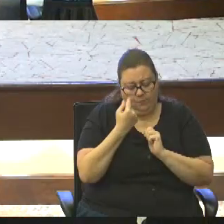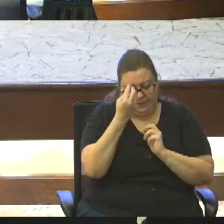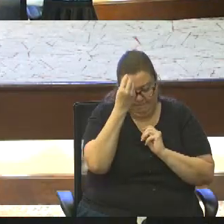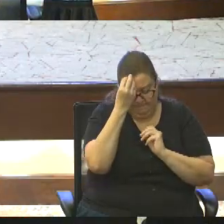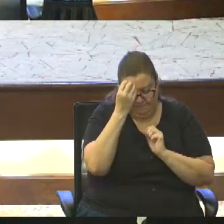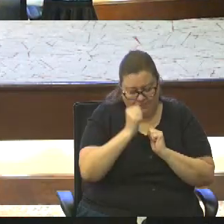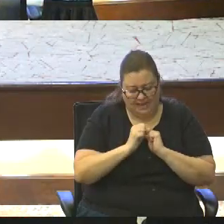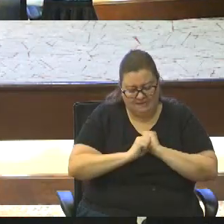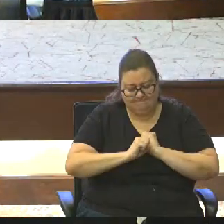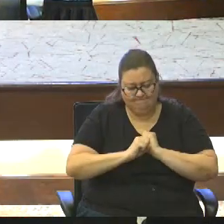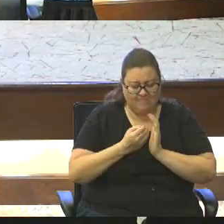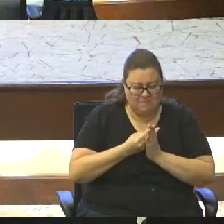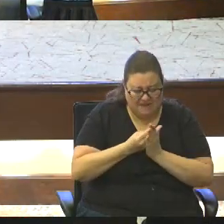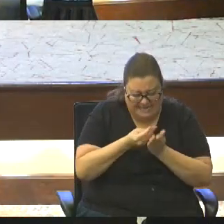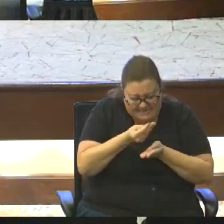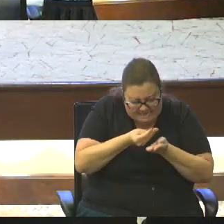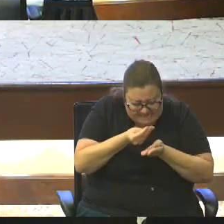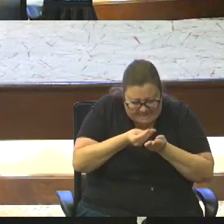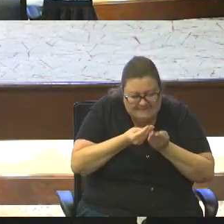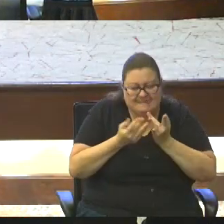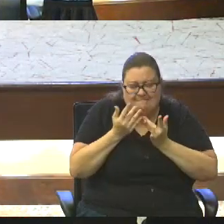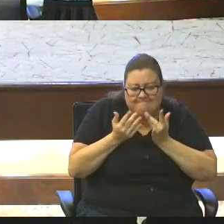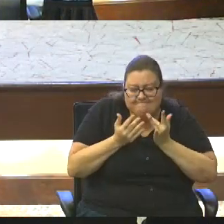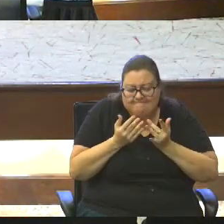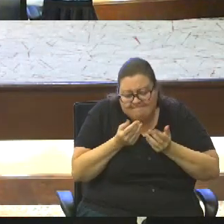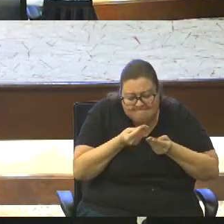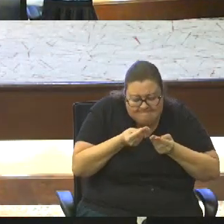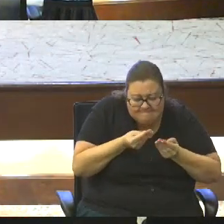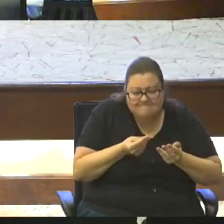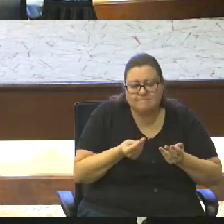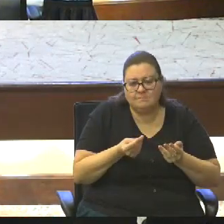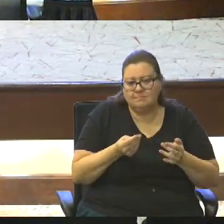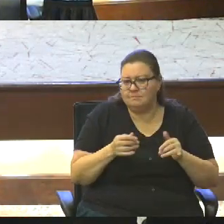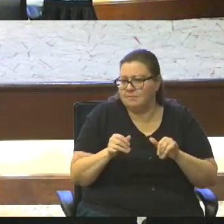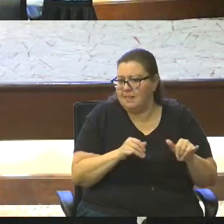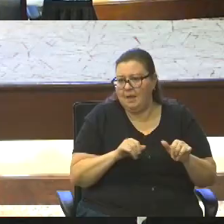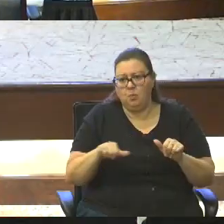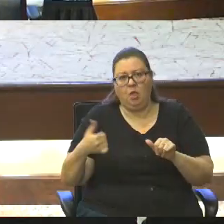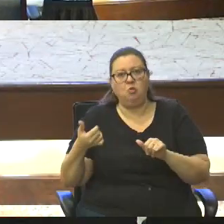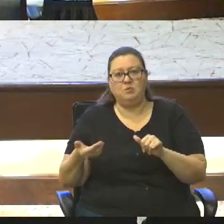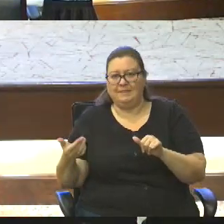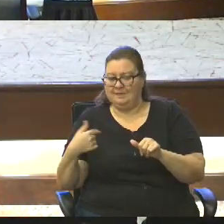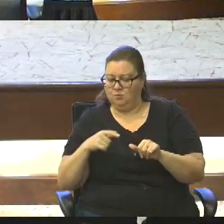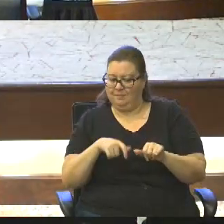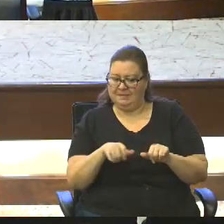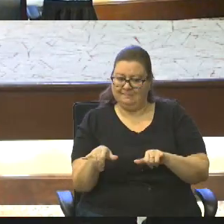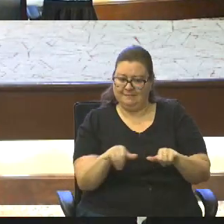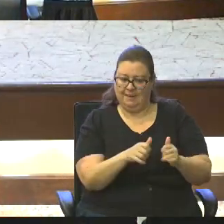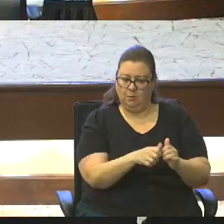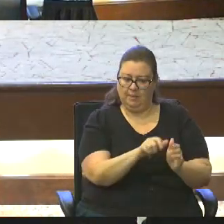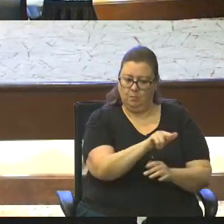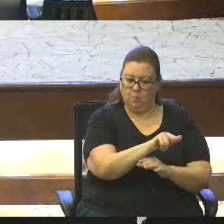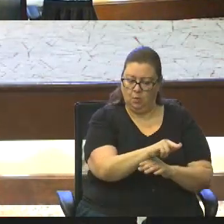all these dollars, just like we do at home. So.